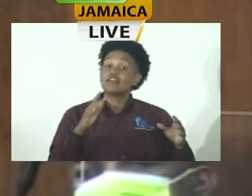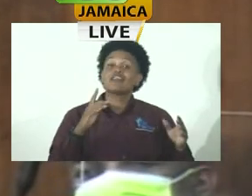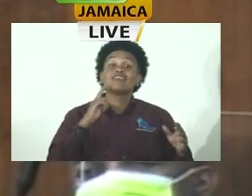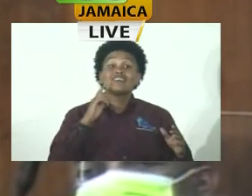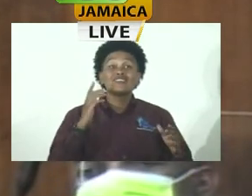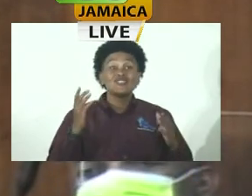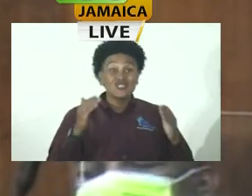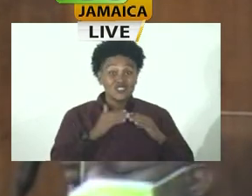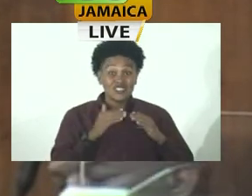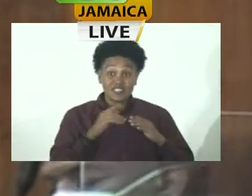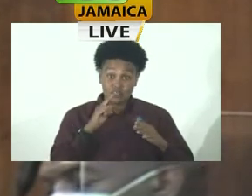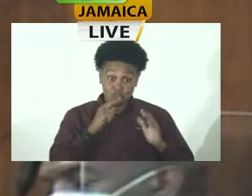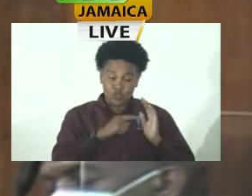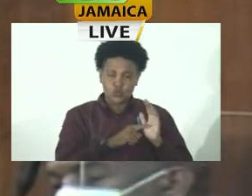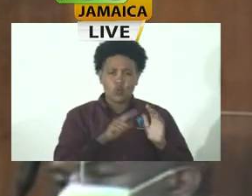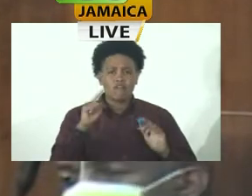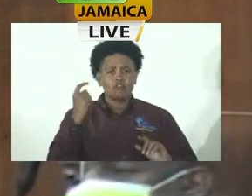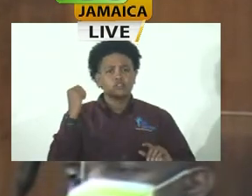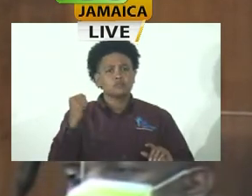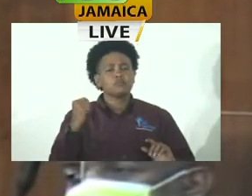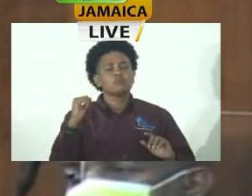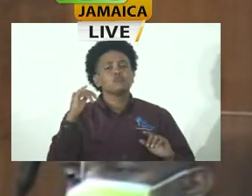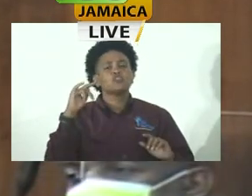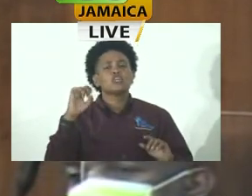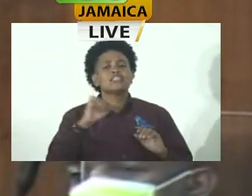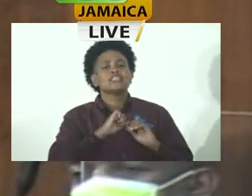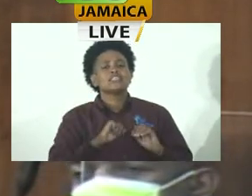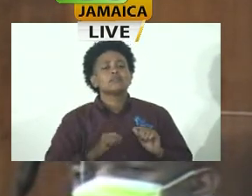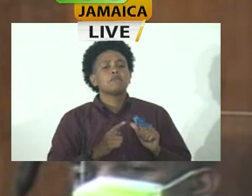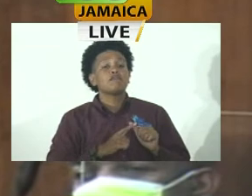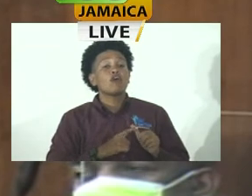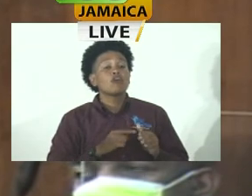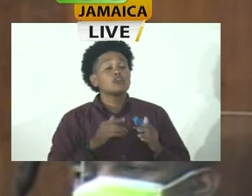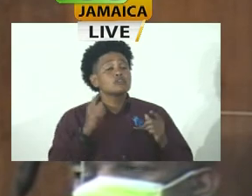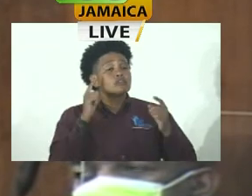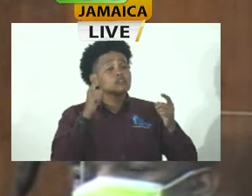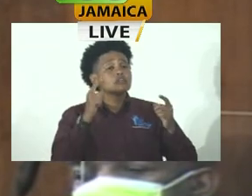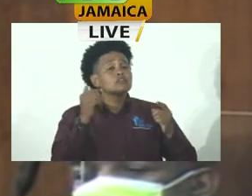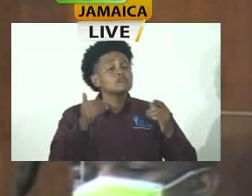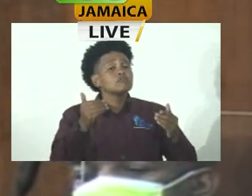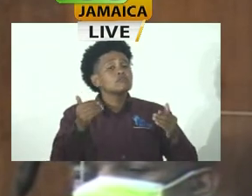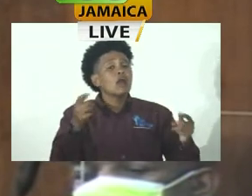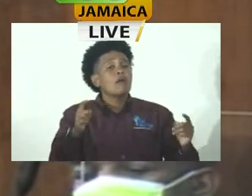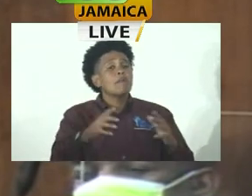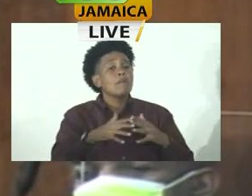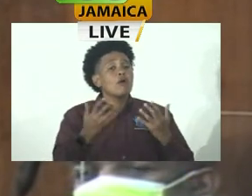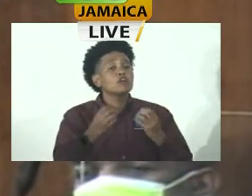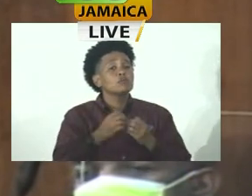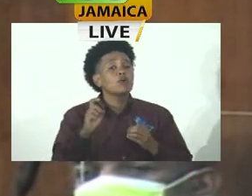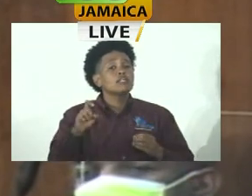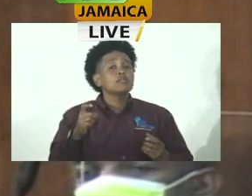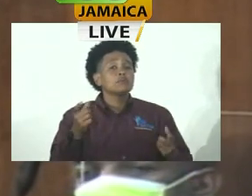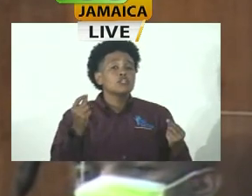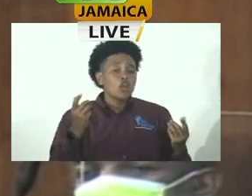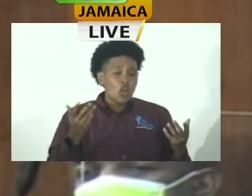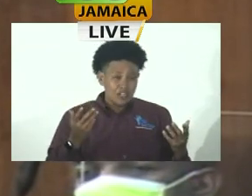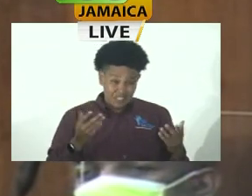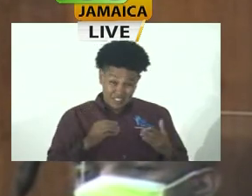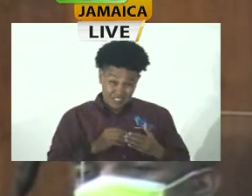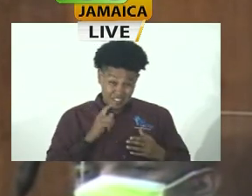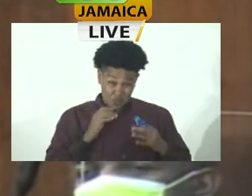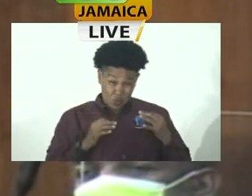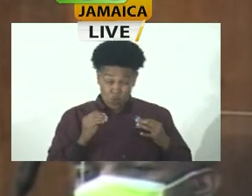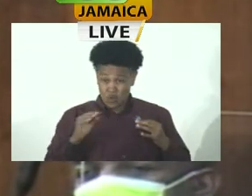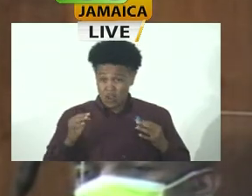system we have taken the first steps towards these objectives but much more needs to be done in the court of